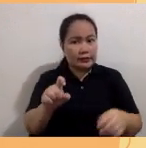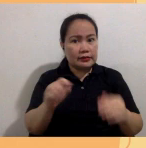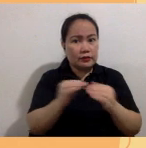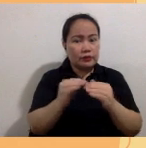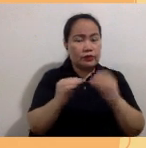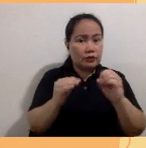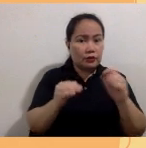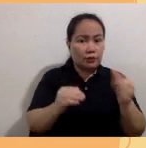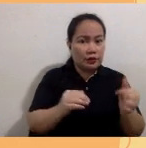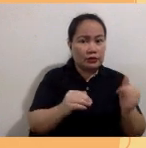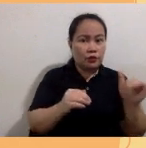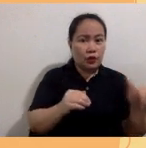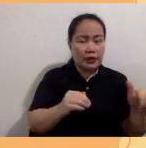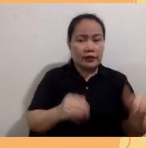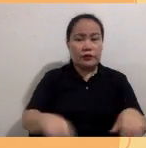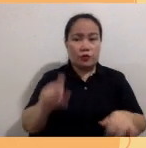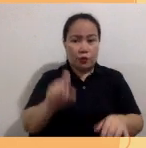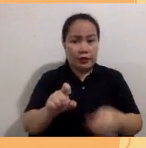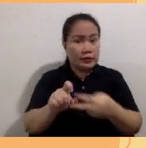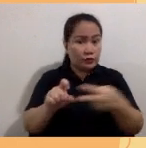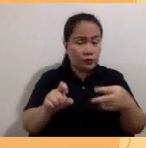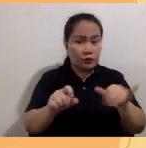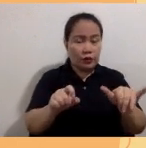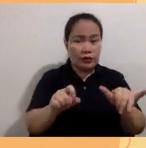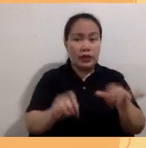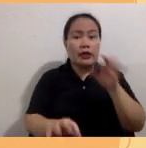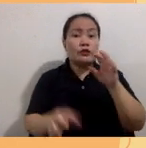0 plus y. So, magiging x is equals